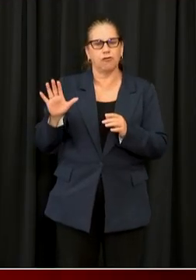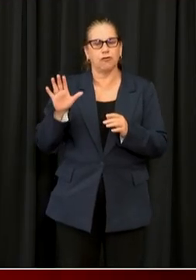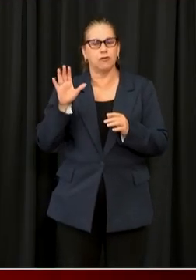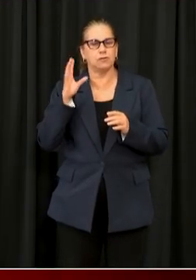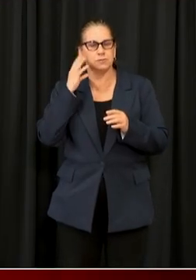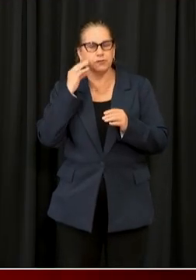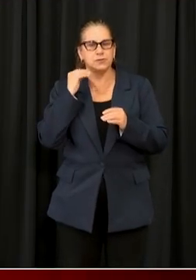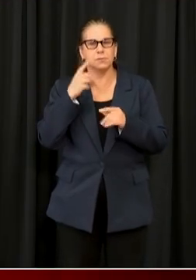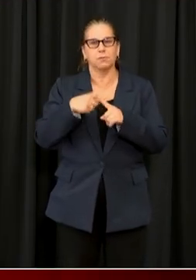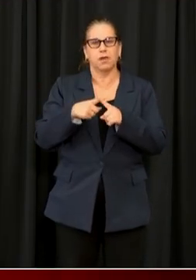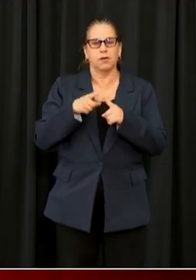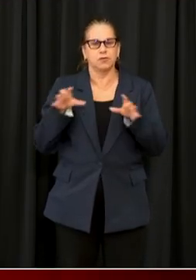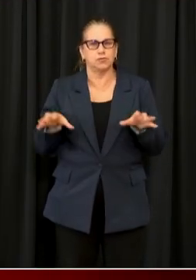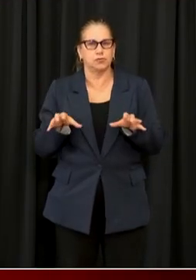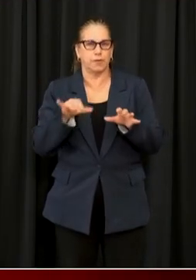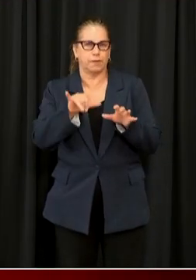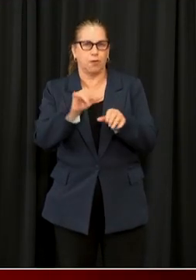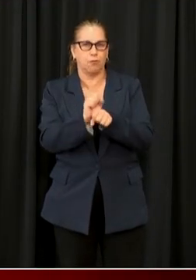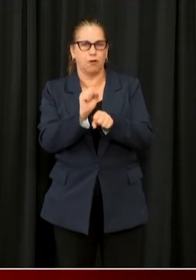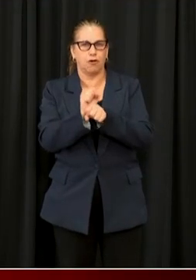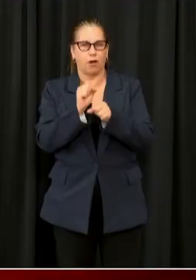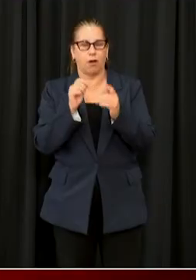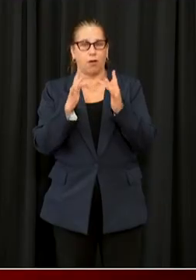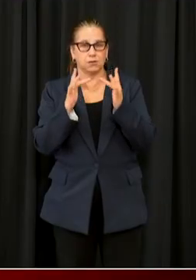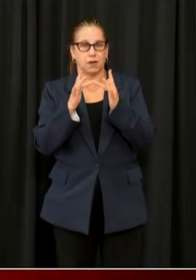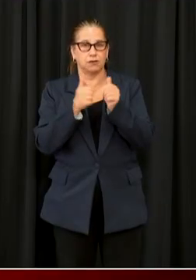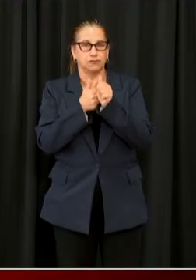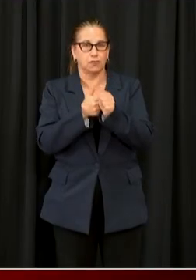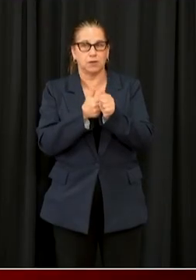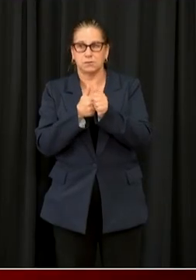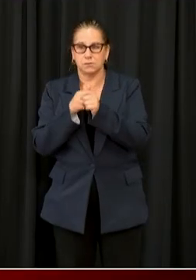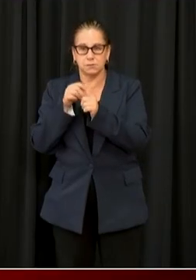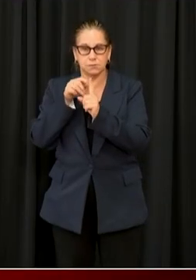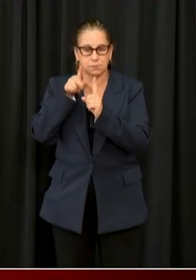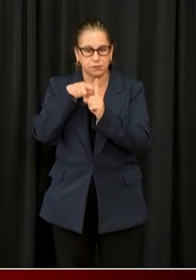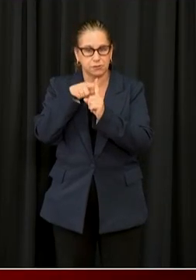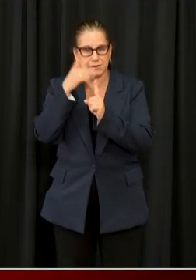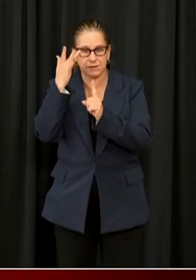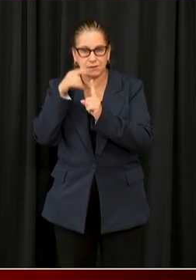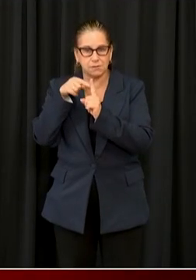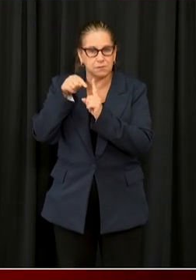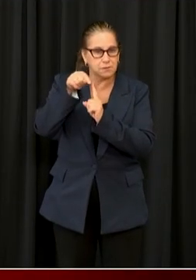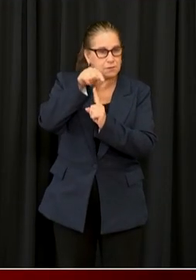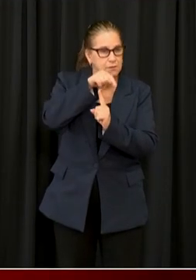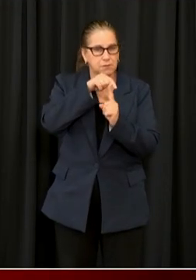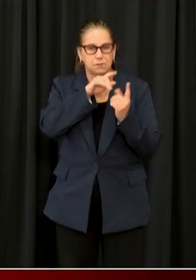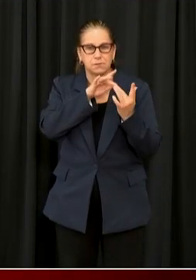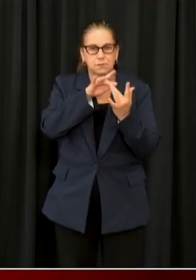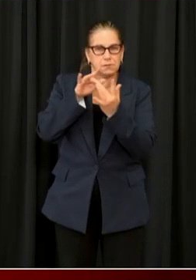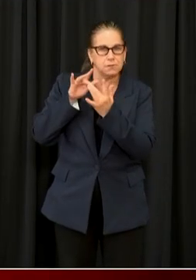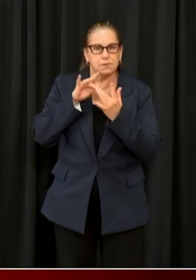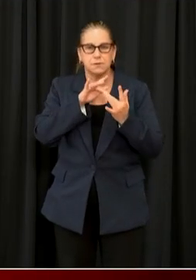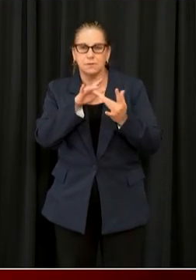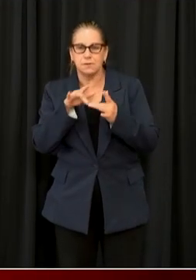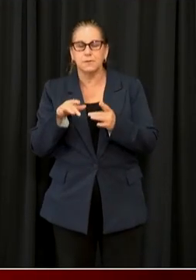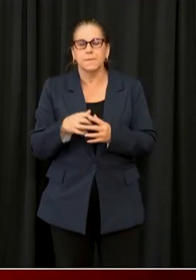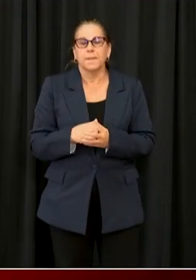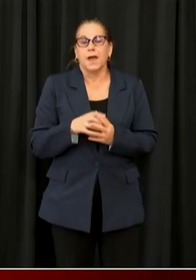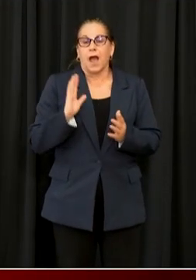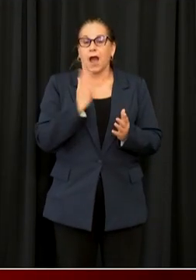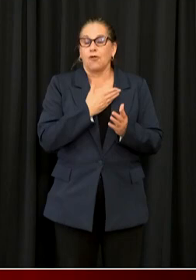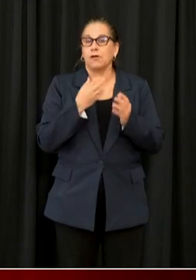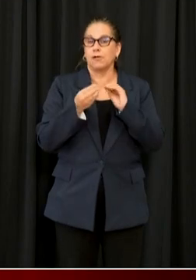tracing. This morning, I also want to share with you our numbers related to